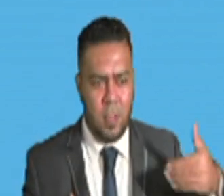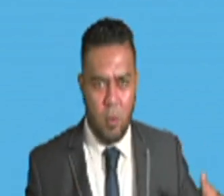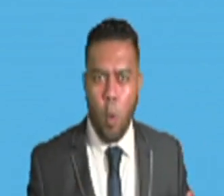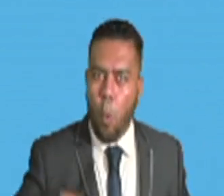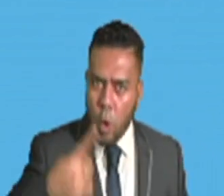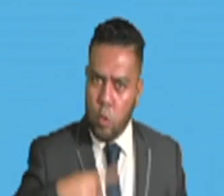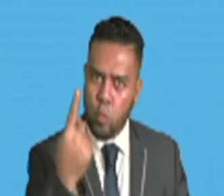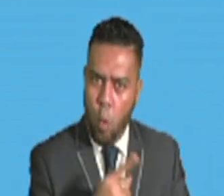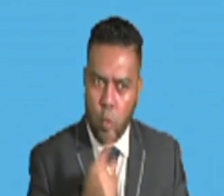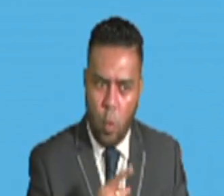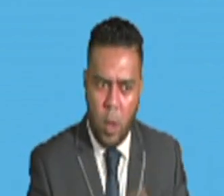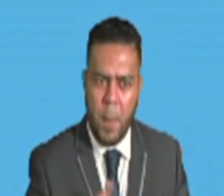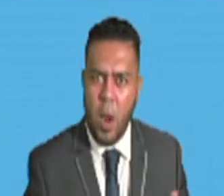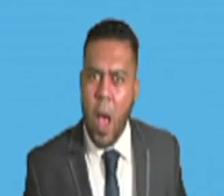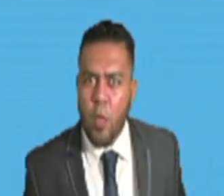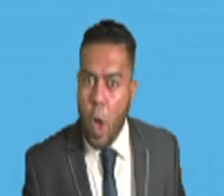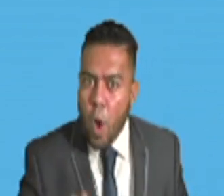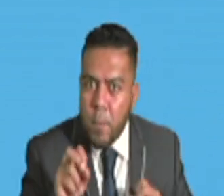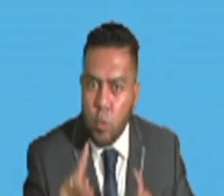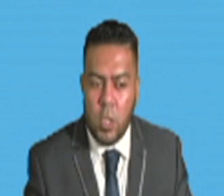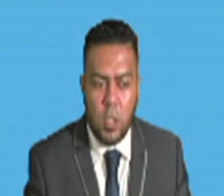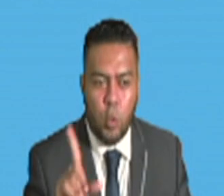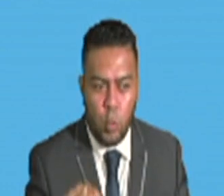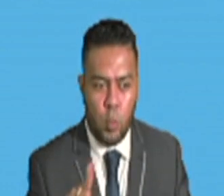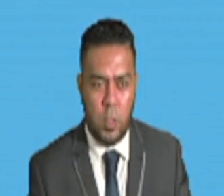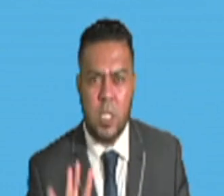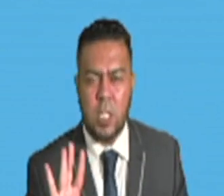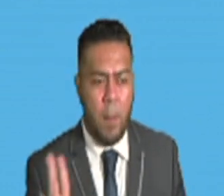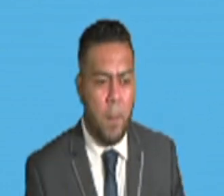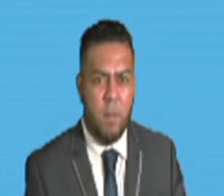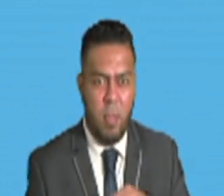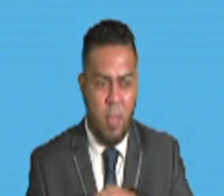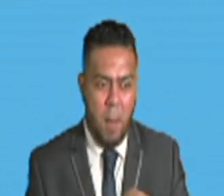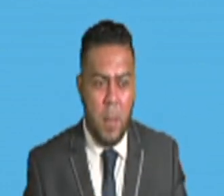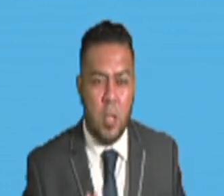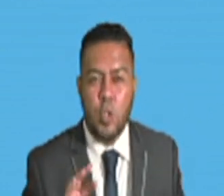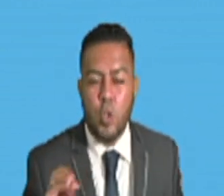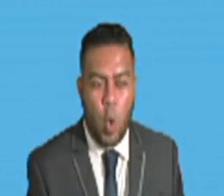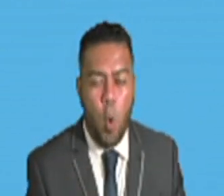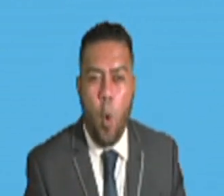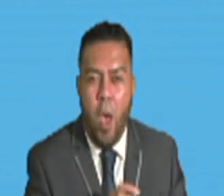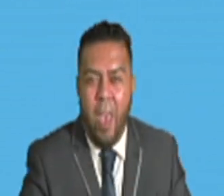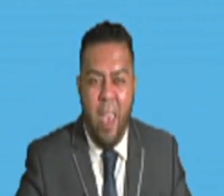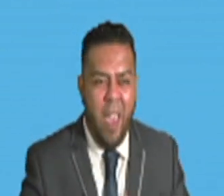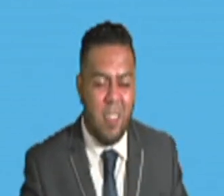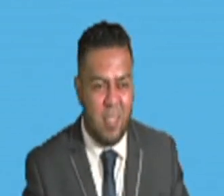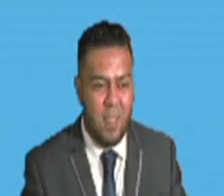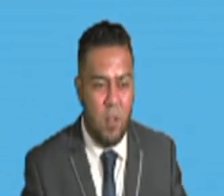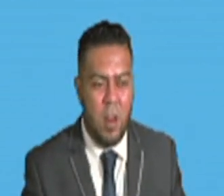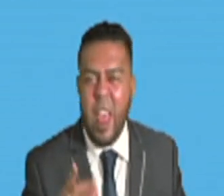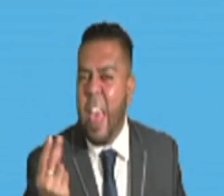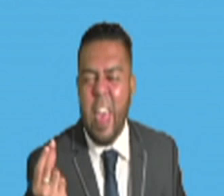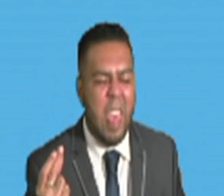on talking about how they had the opportunity to do so, when some of them are when they're so active on social media on